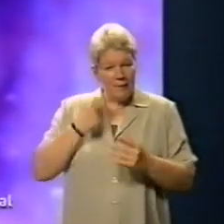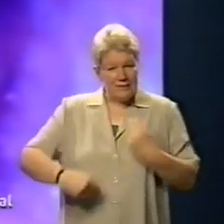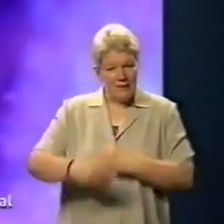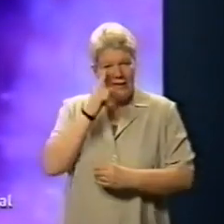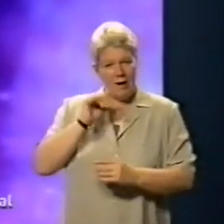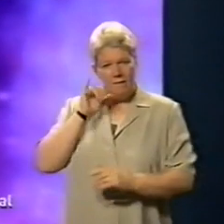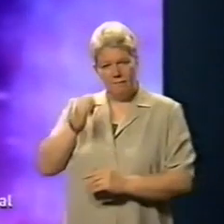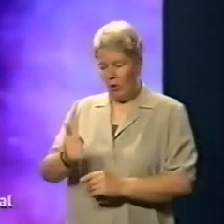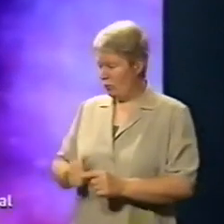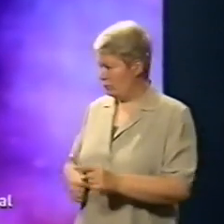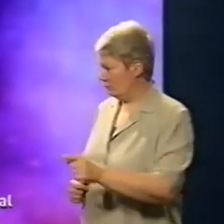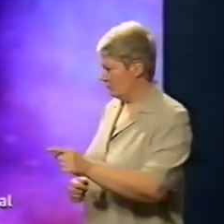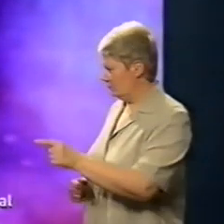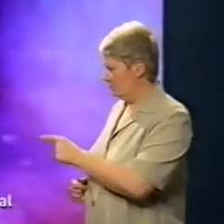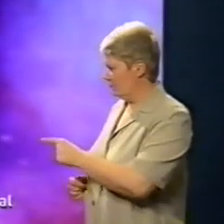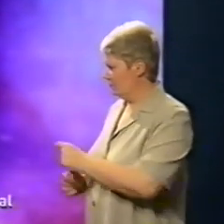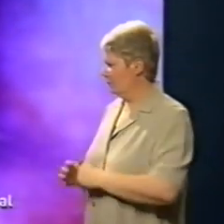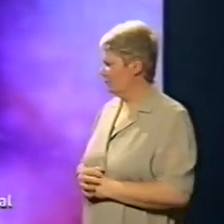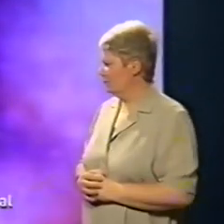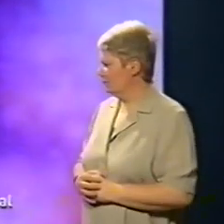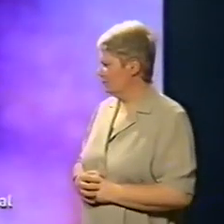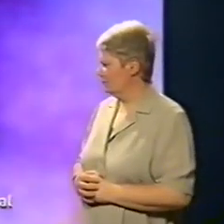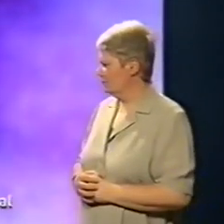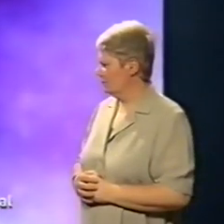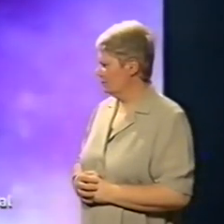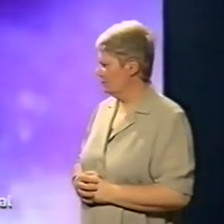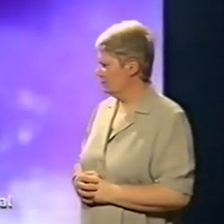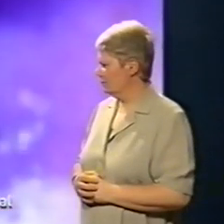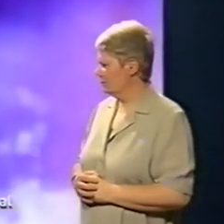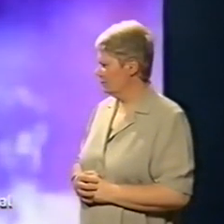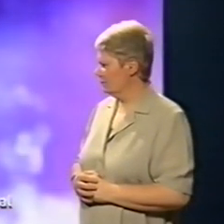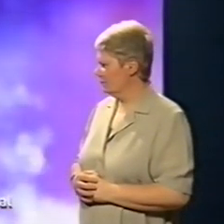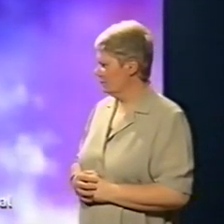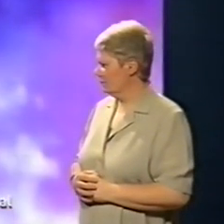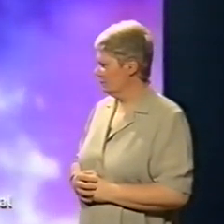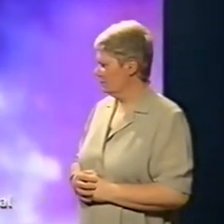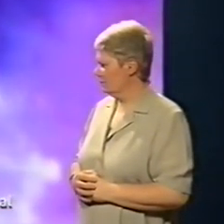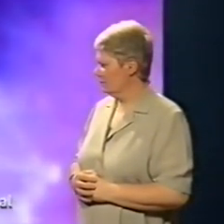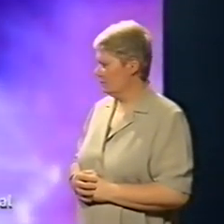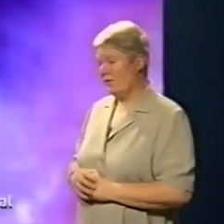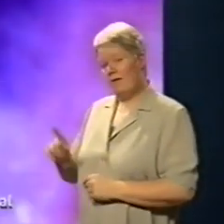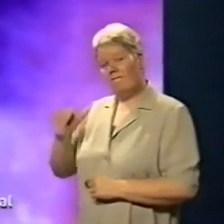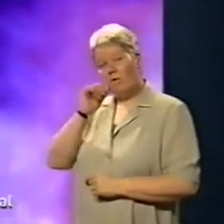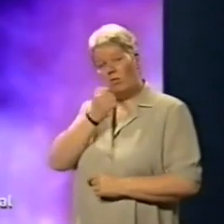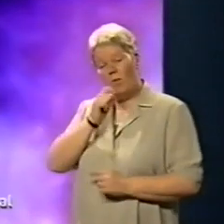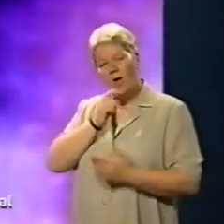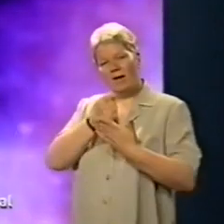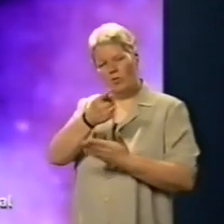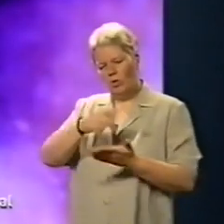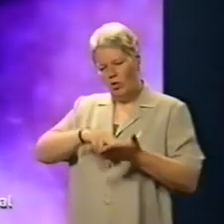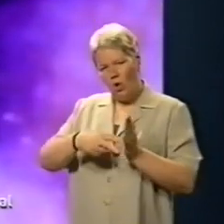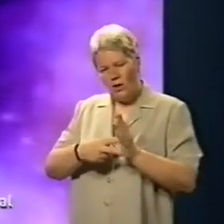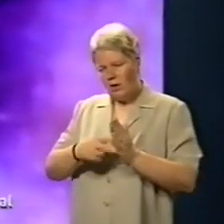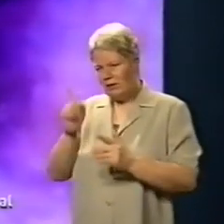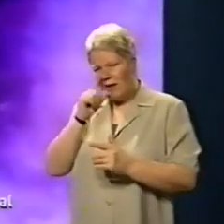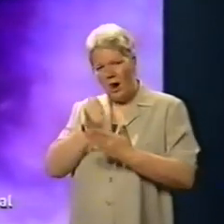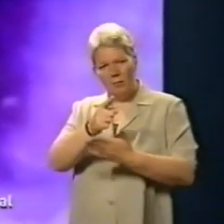on 08000 839 839 for organisations that can help. That's 08000 839